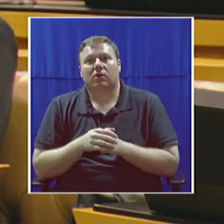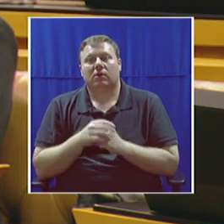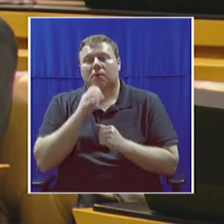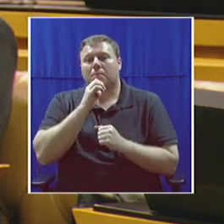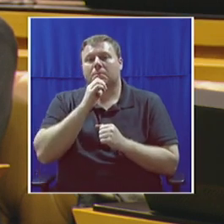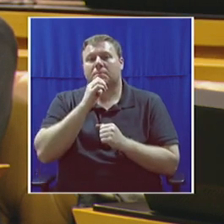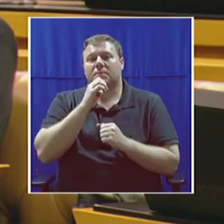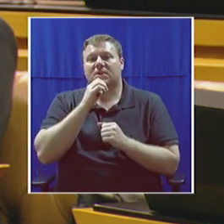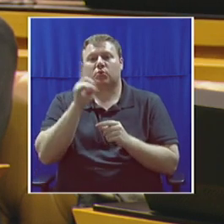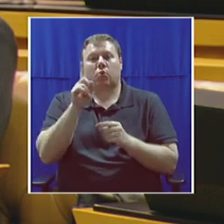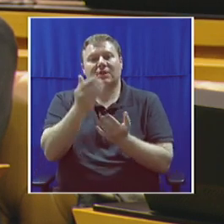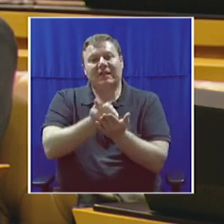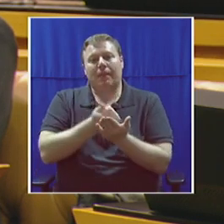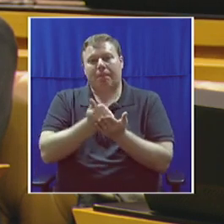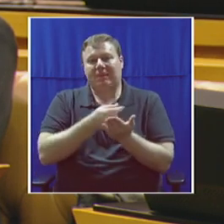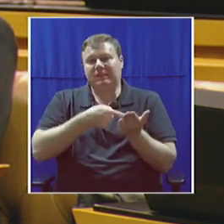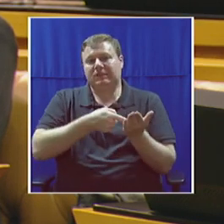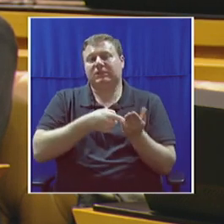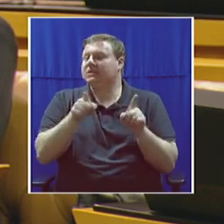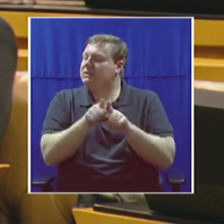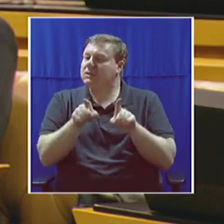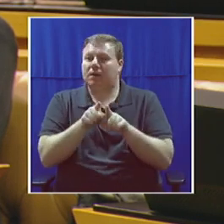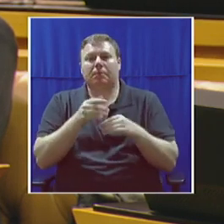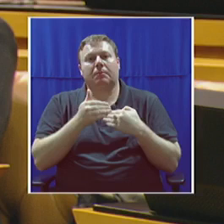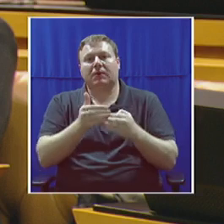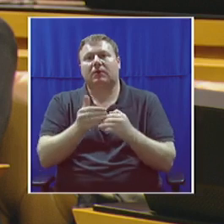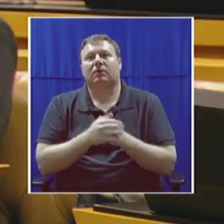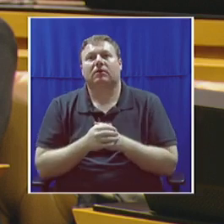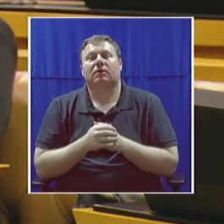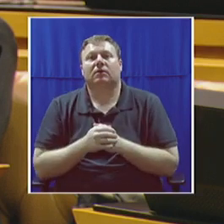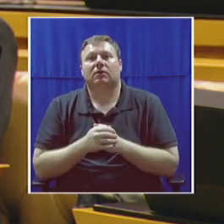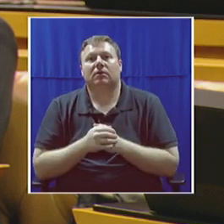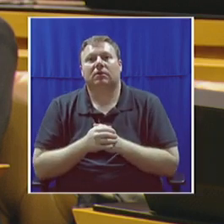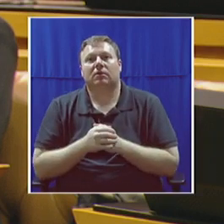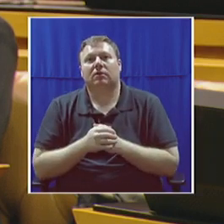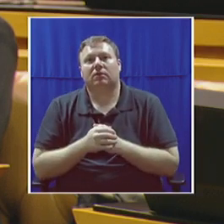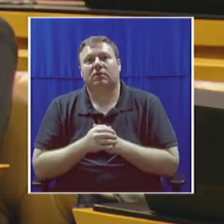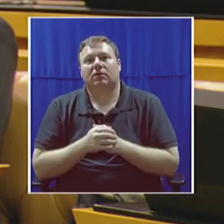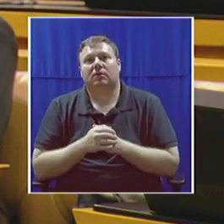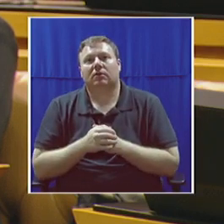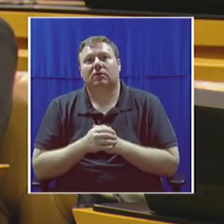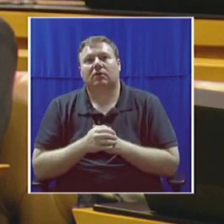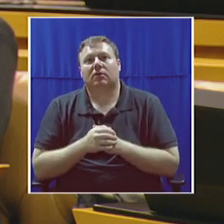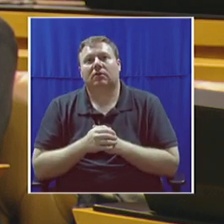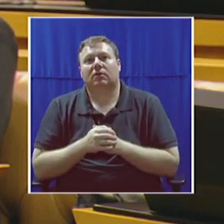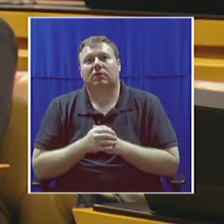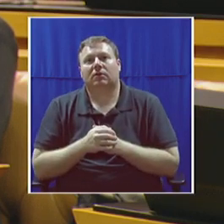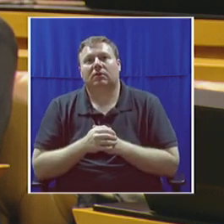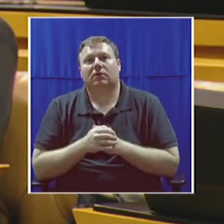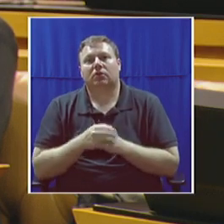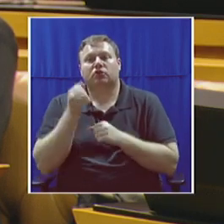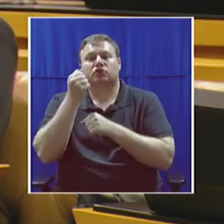Same as drone strikes on the on the o facilities in the Kingdom of Saudi